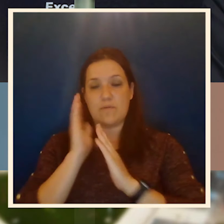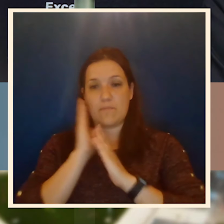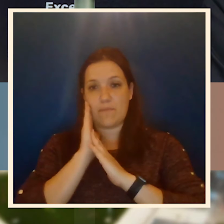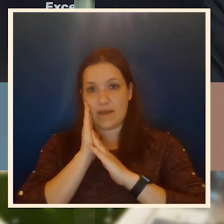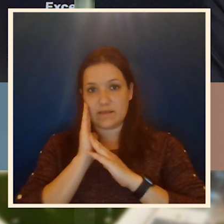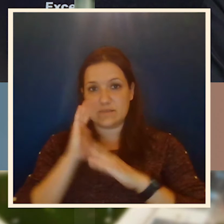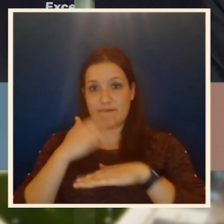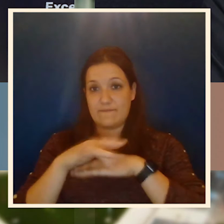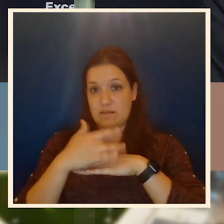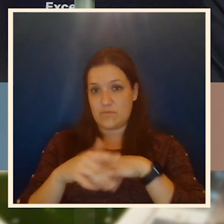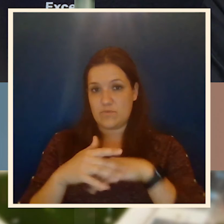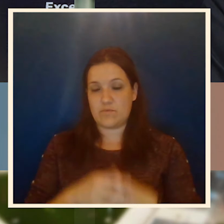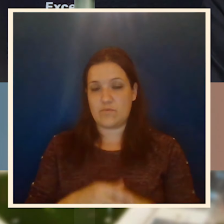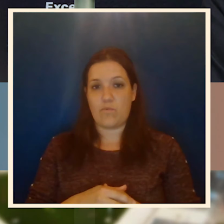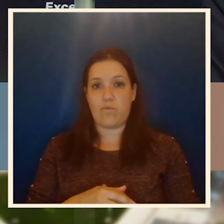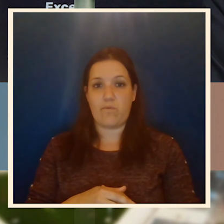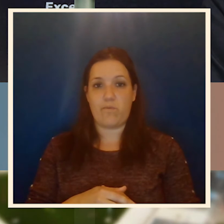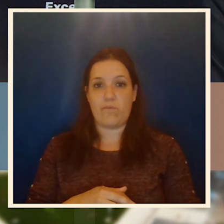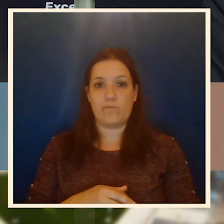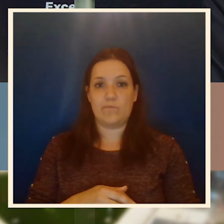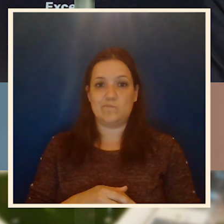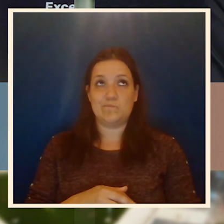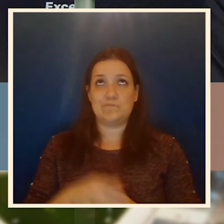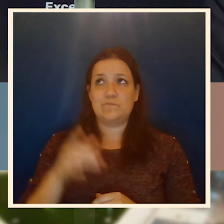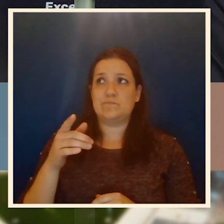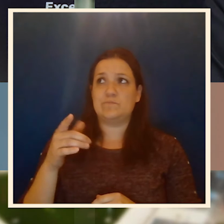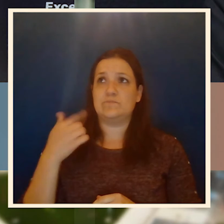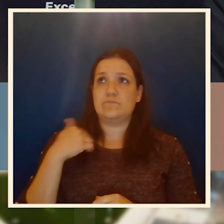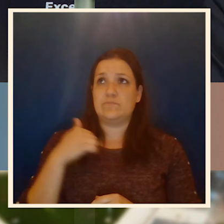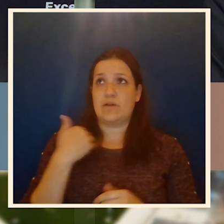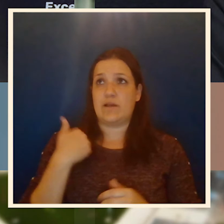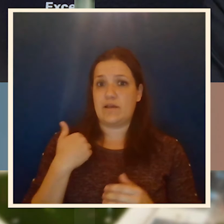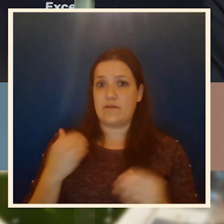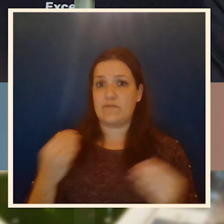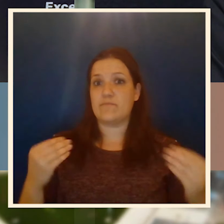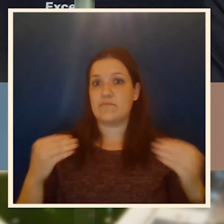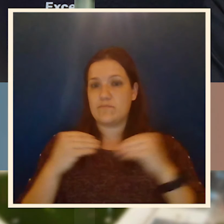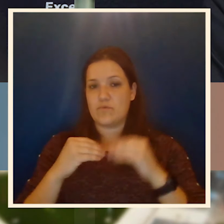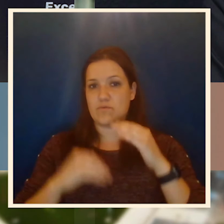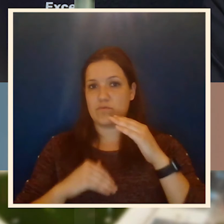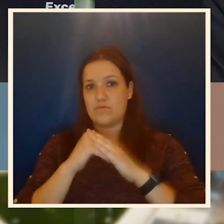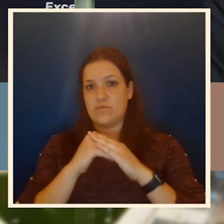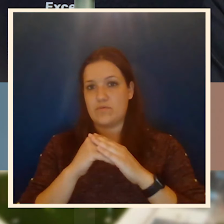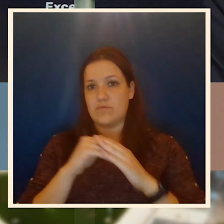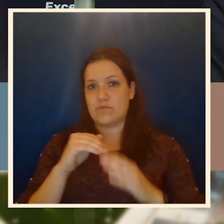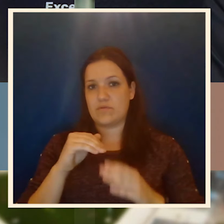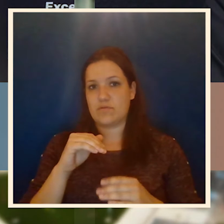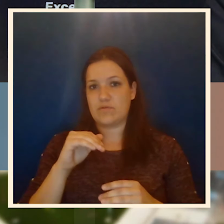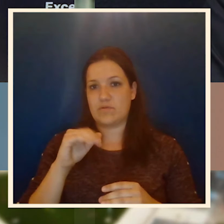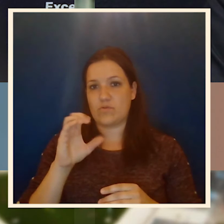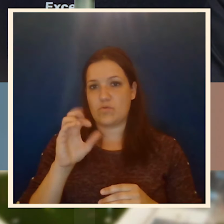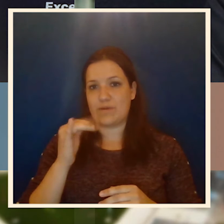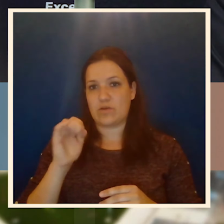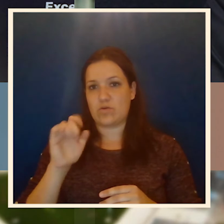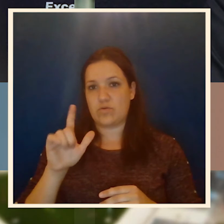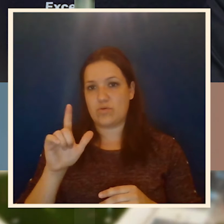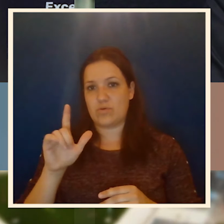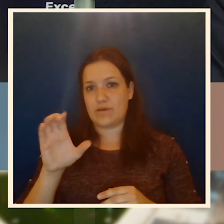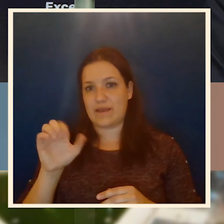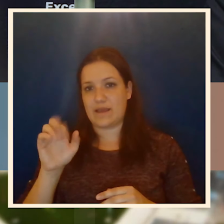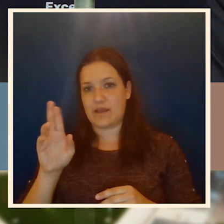our 249 medical surgical beds that were available. The area where we actually